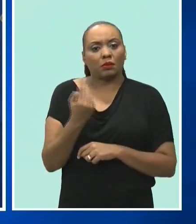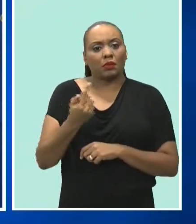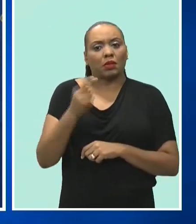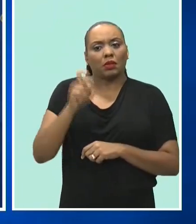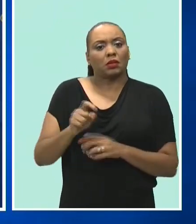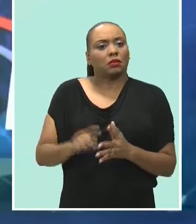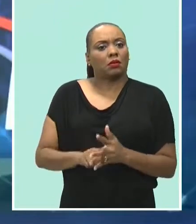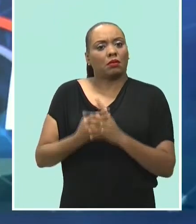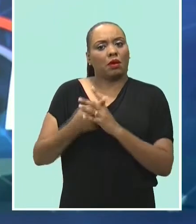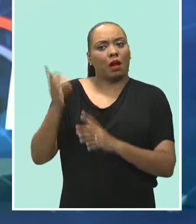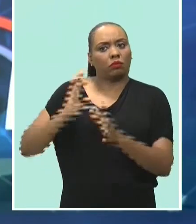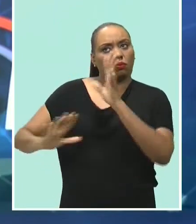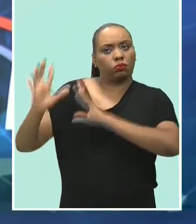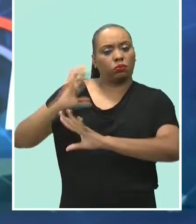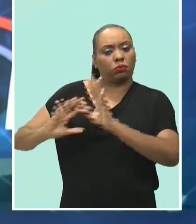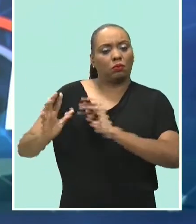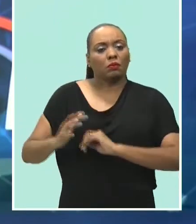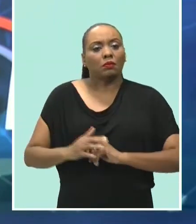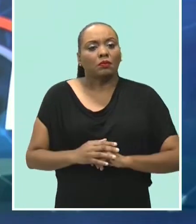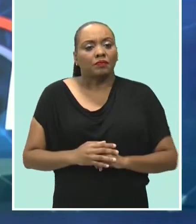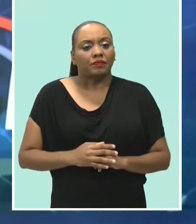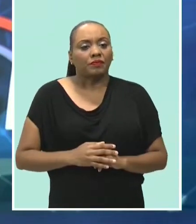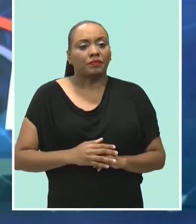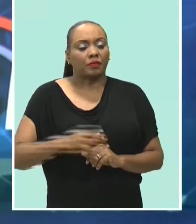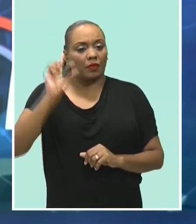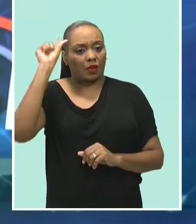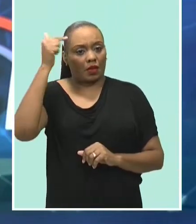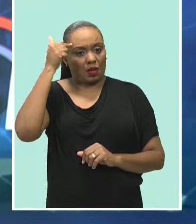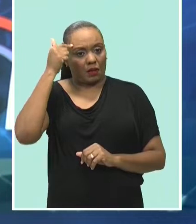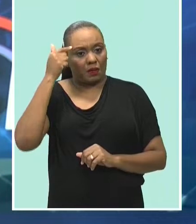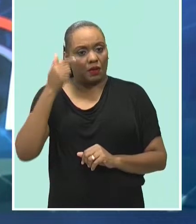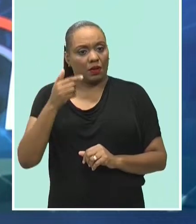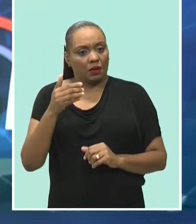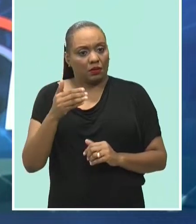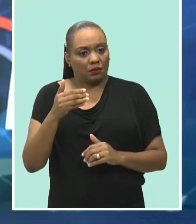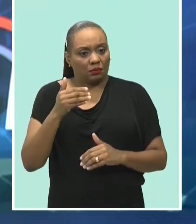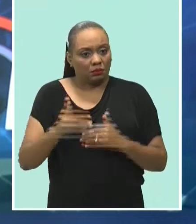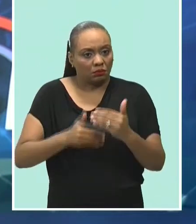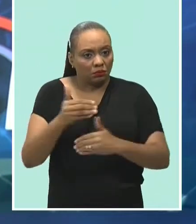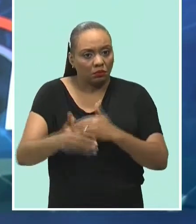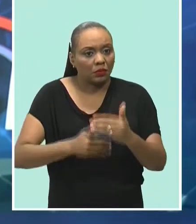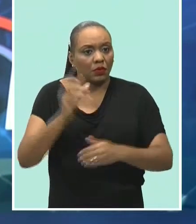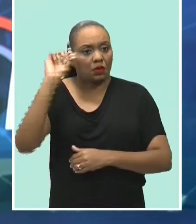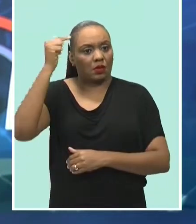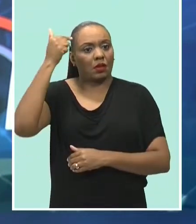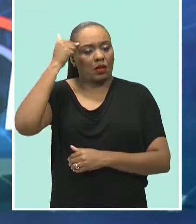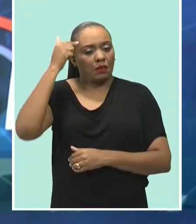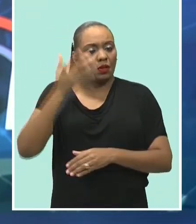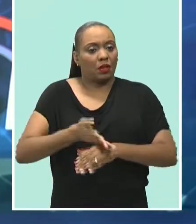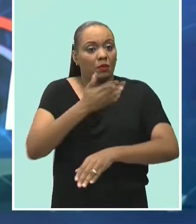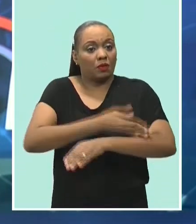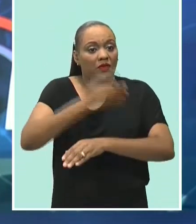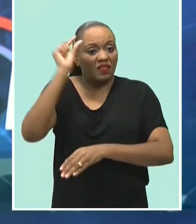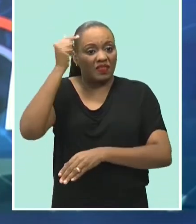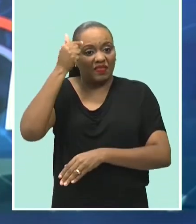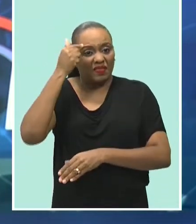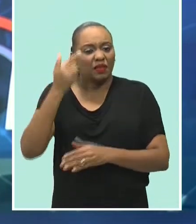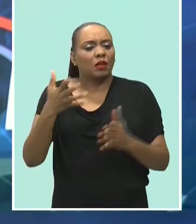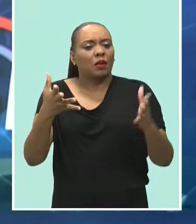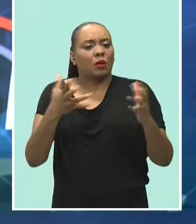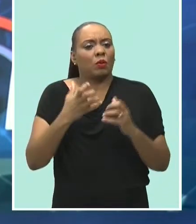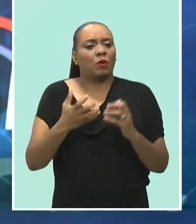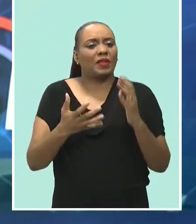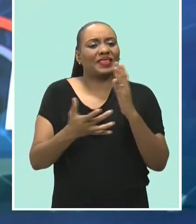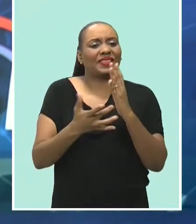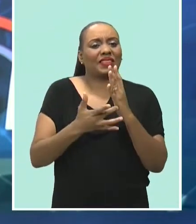for a long time. As the government moves towards modernizing the public sector, more emphasis is being placed on digital data